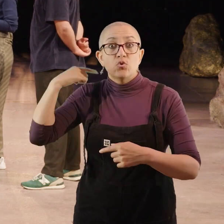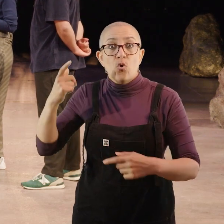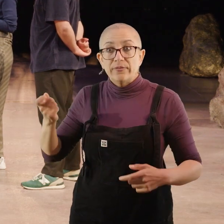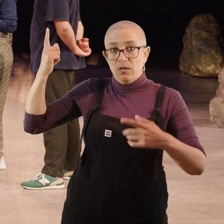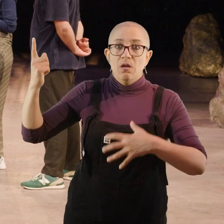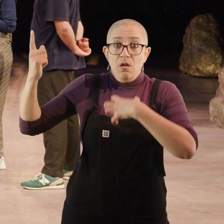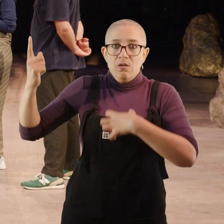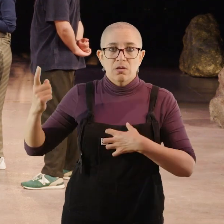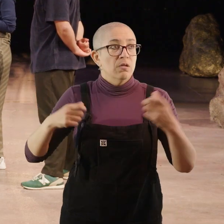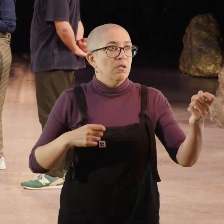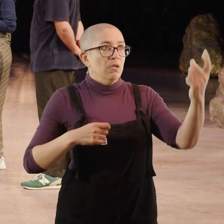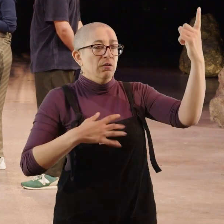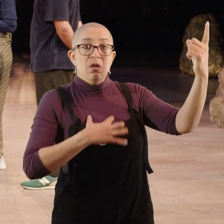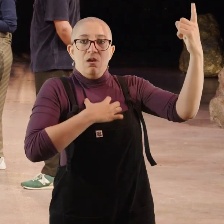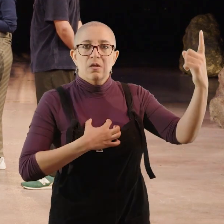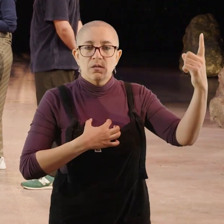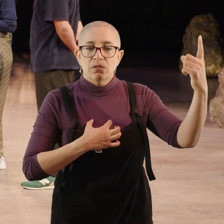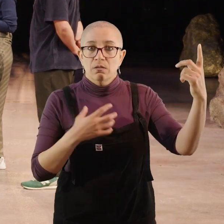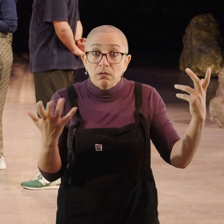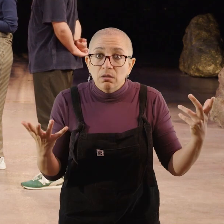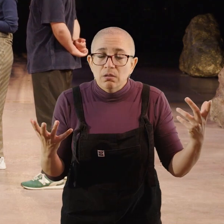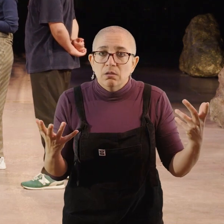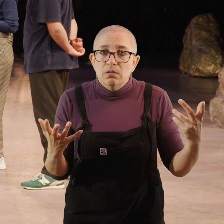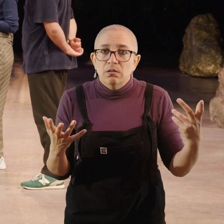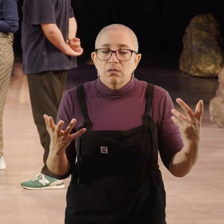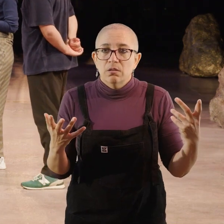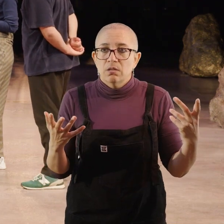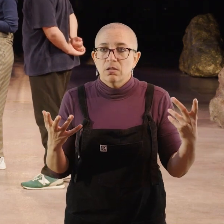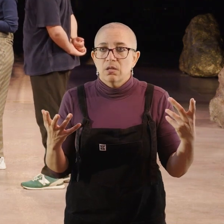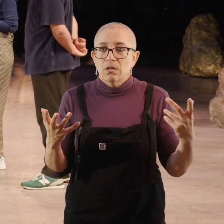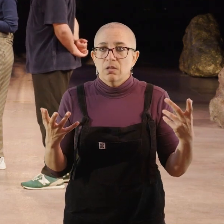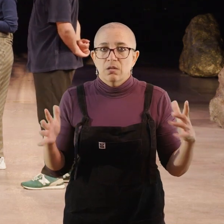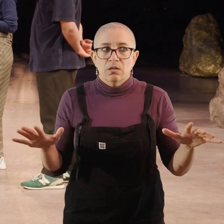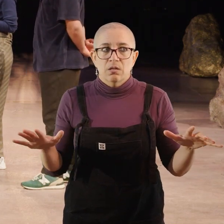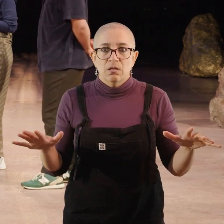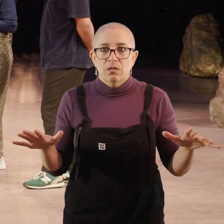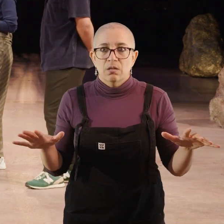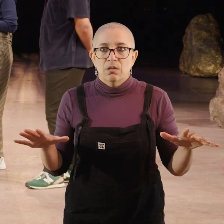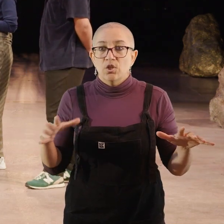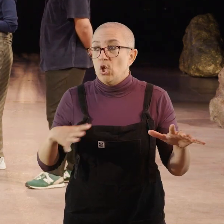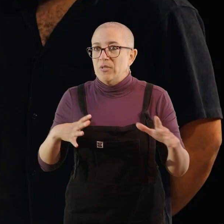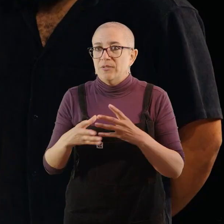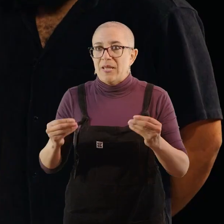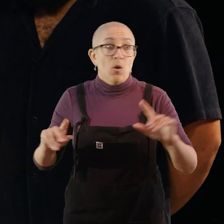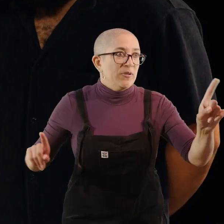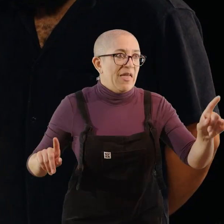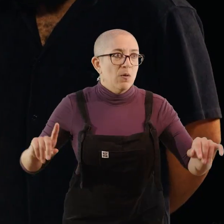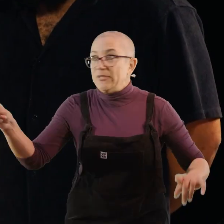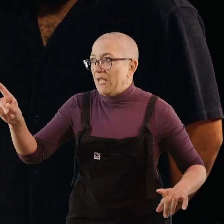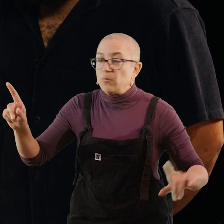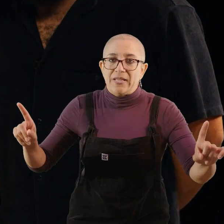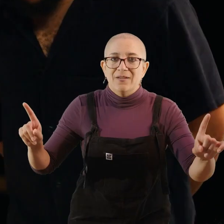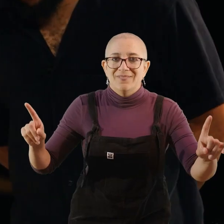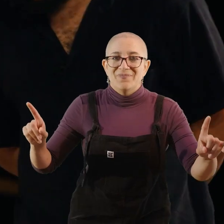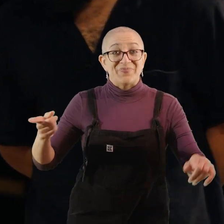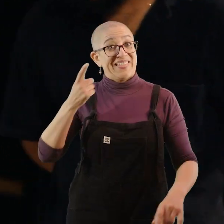surprise, and we don't really, you know, you don't need to leave a gap for that. It's like, what's that? Let's see